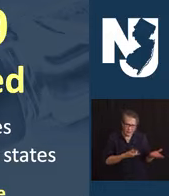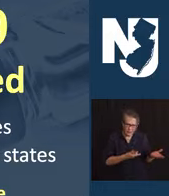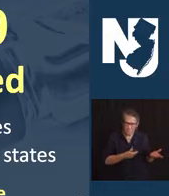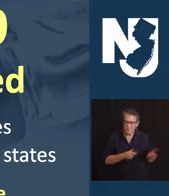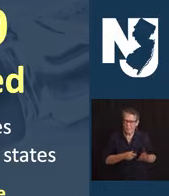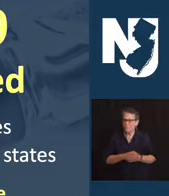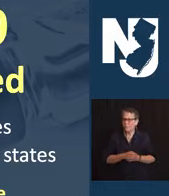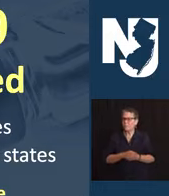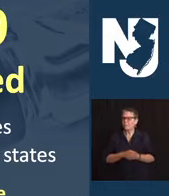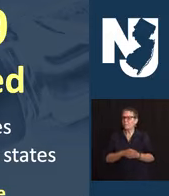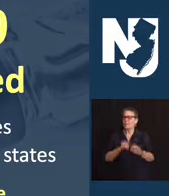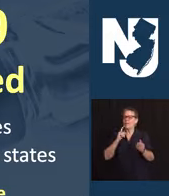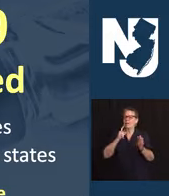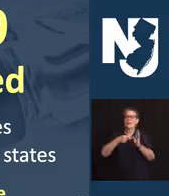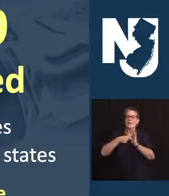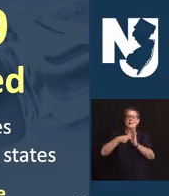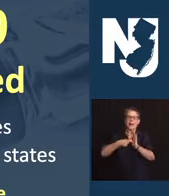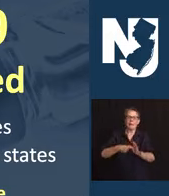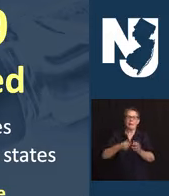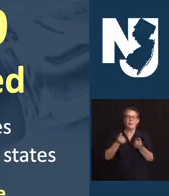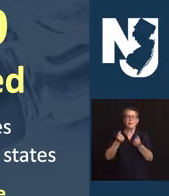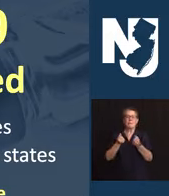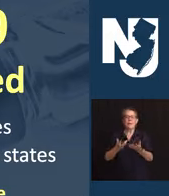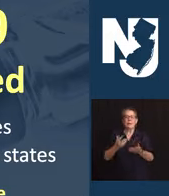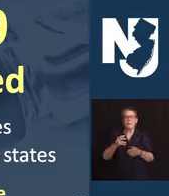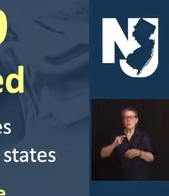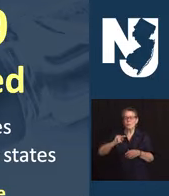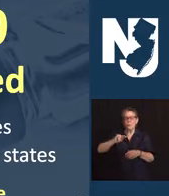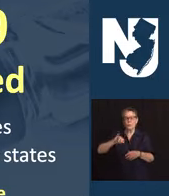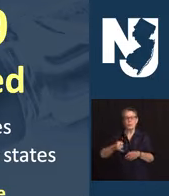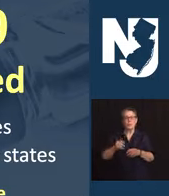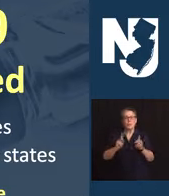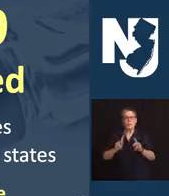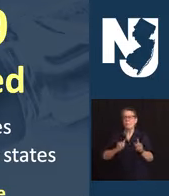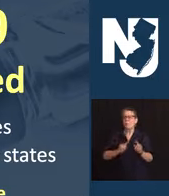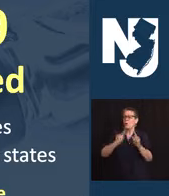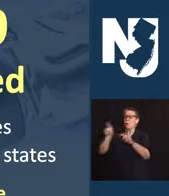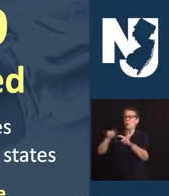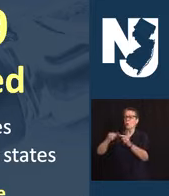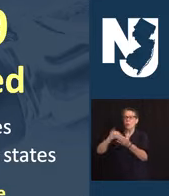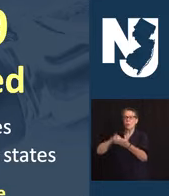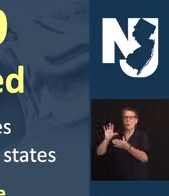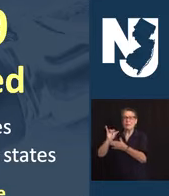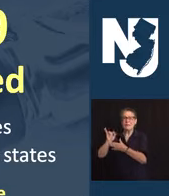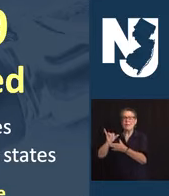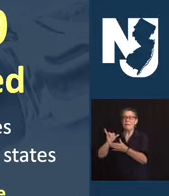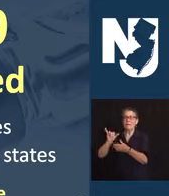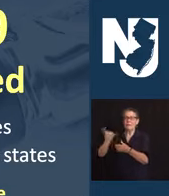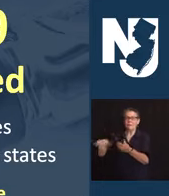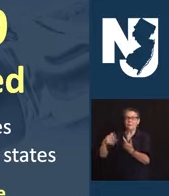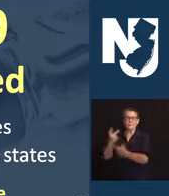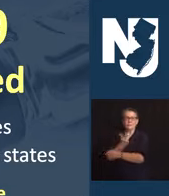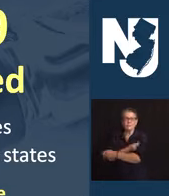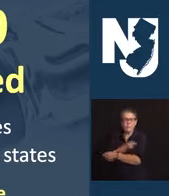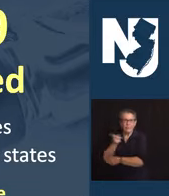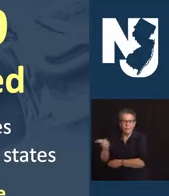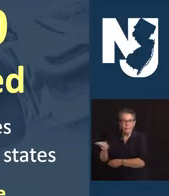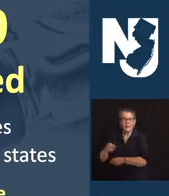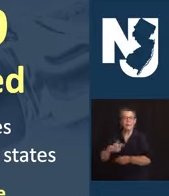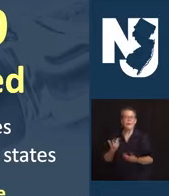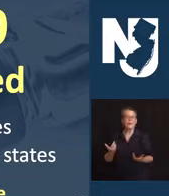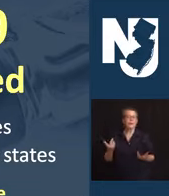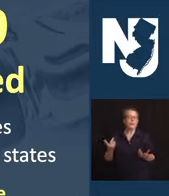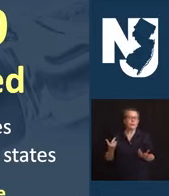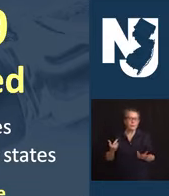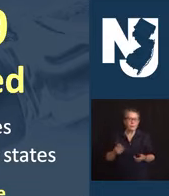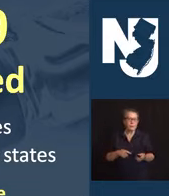City. So that's a number we'll continue to watch and update as we get the data that we need to do that. Judy, you and I